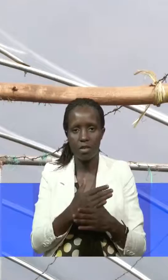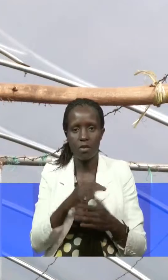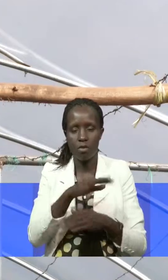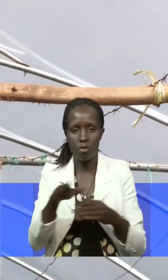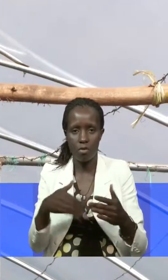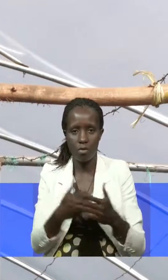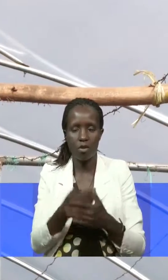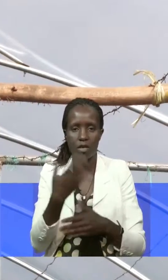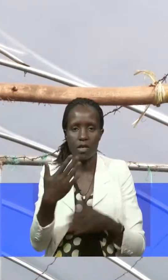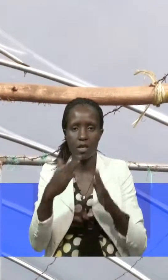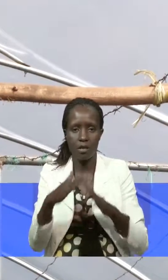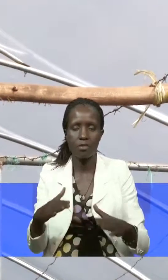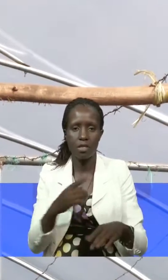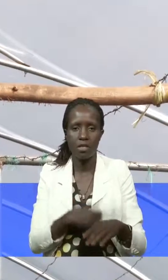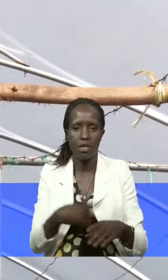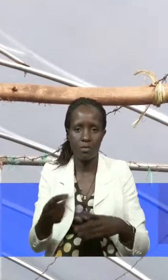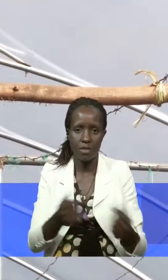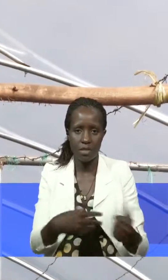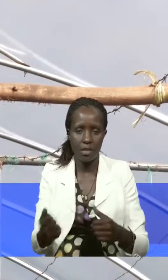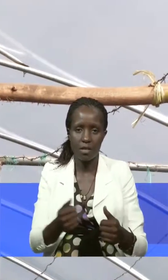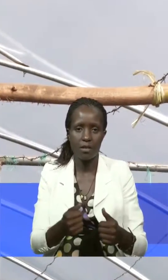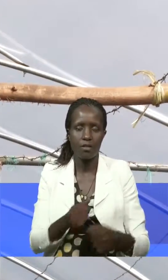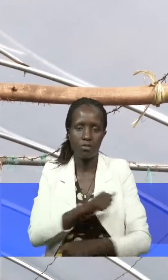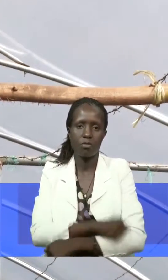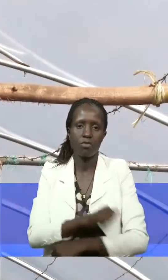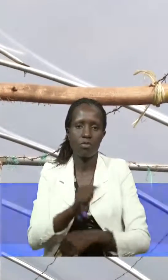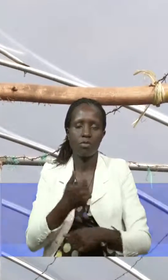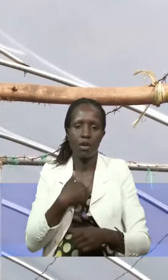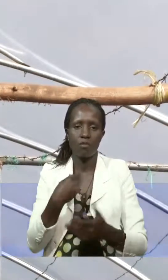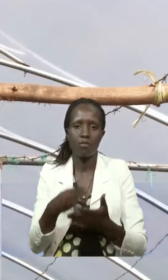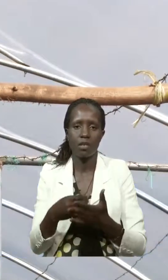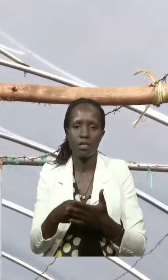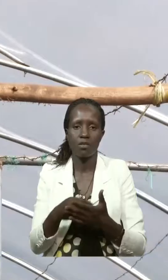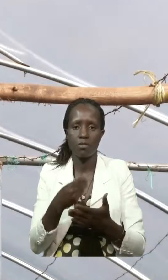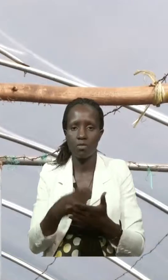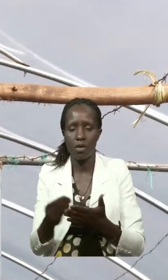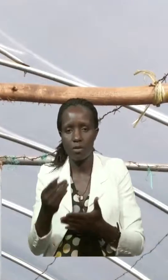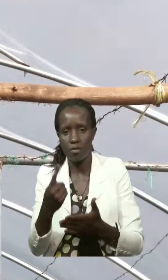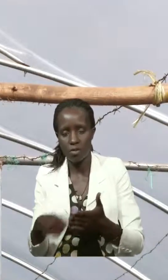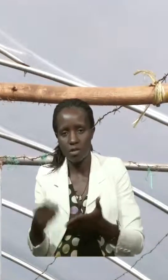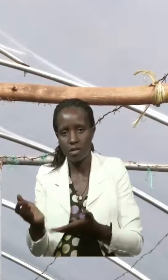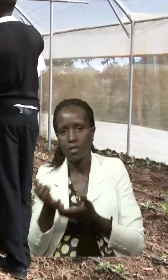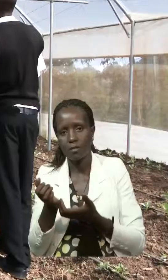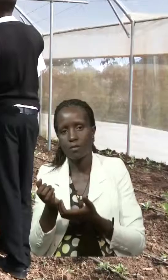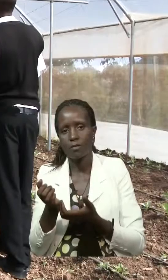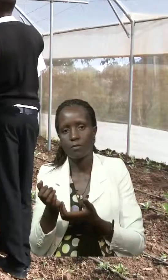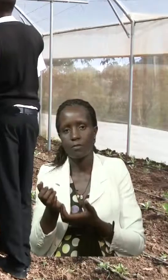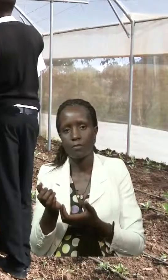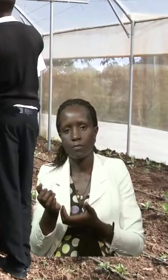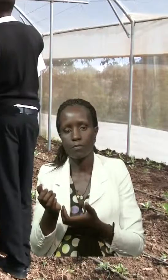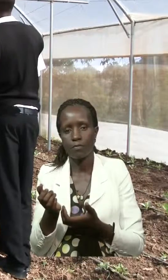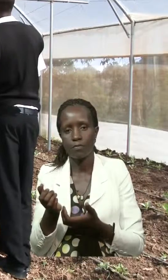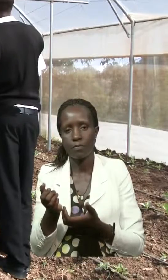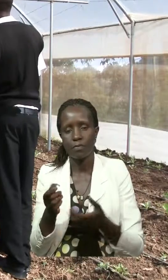grown in the greenhouse. Then the moment they were sold, they may provide money which may be used to buy whatever is needed in